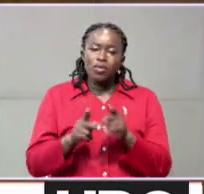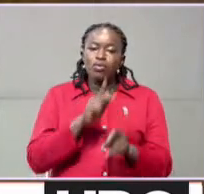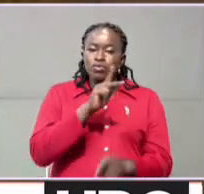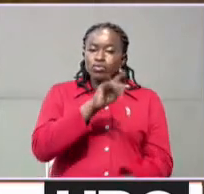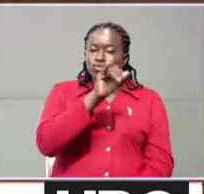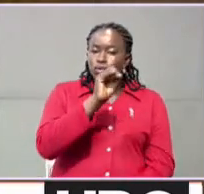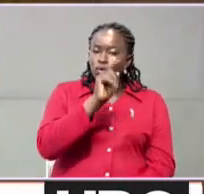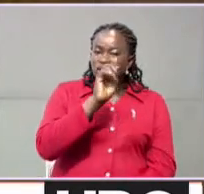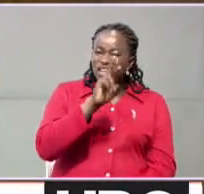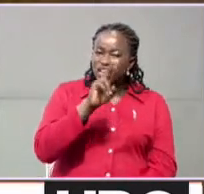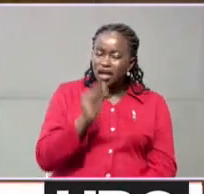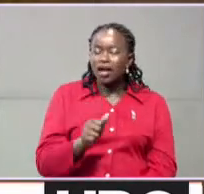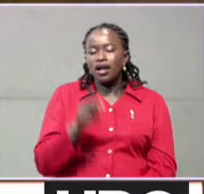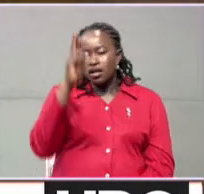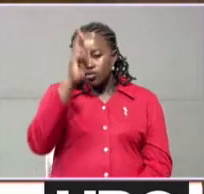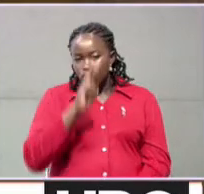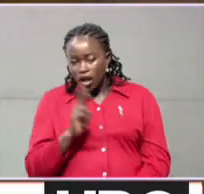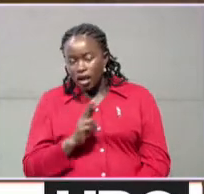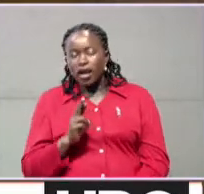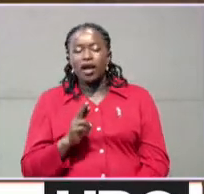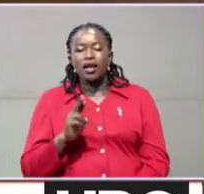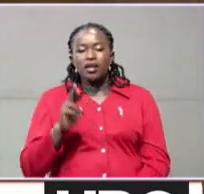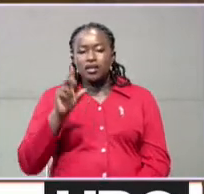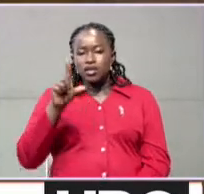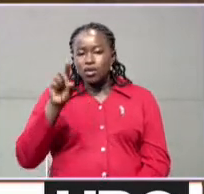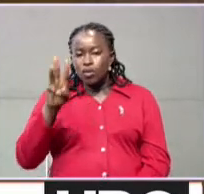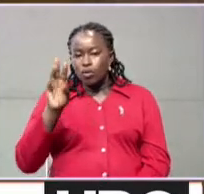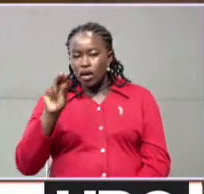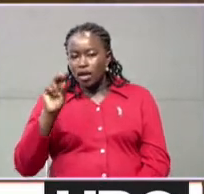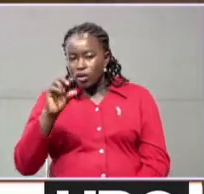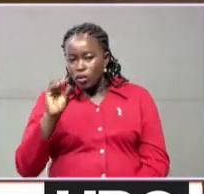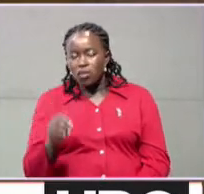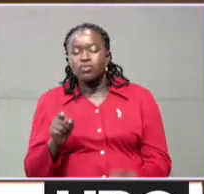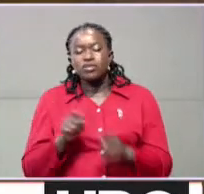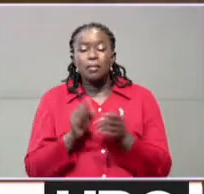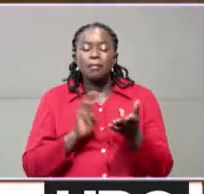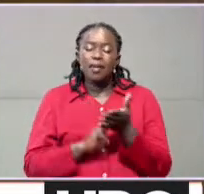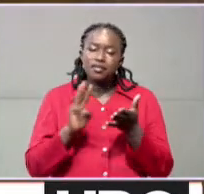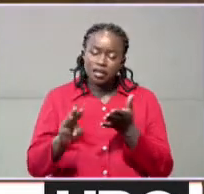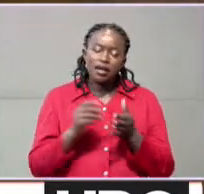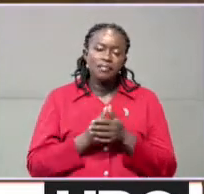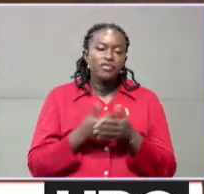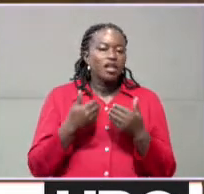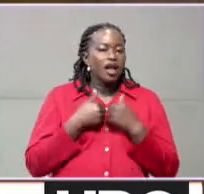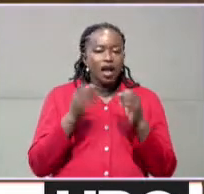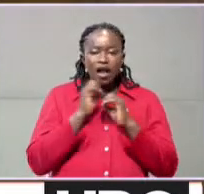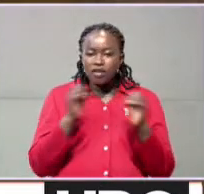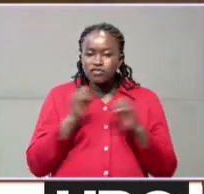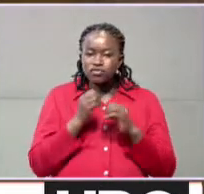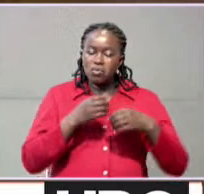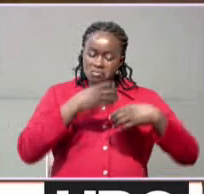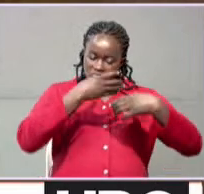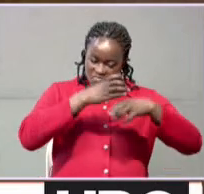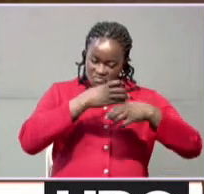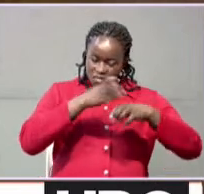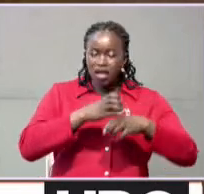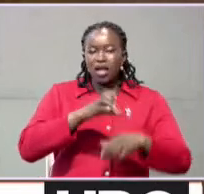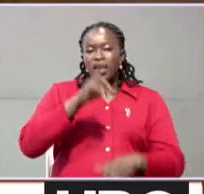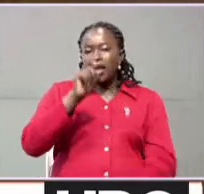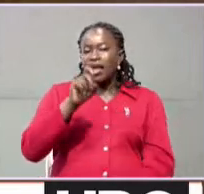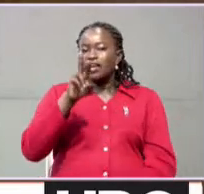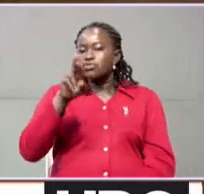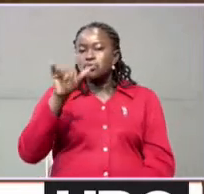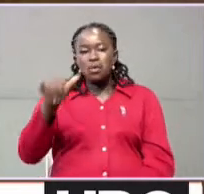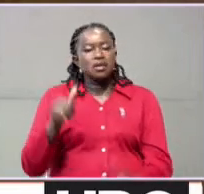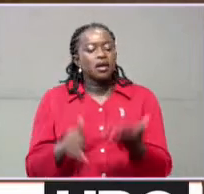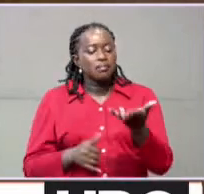parts of raqqa ruengo even masaka it doesn't have a functional x-ray the exiting